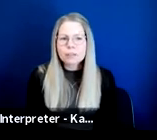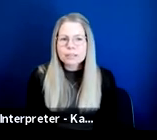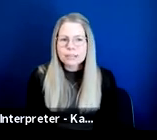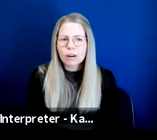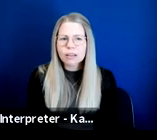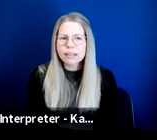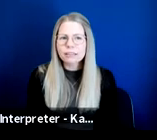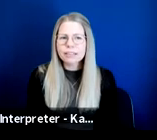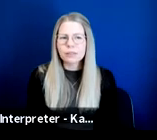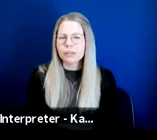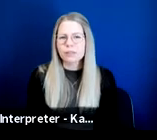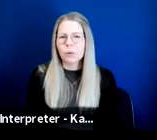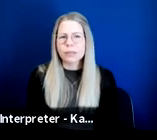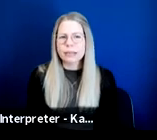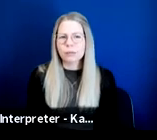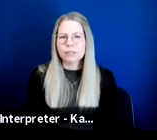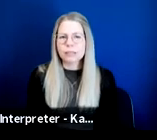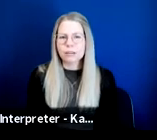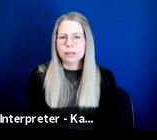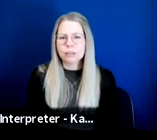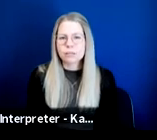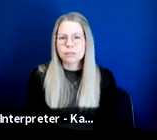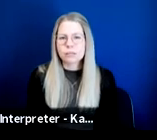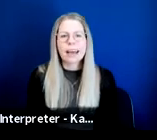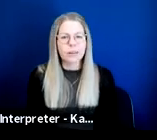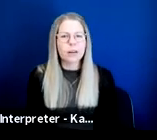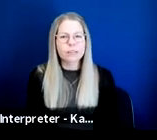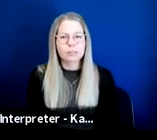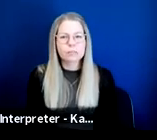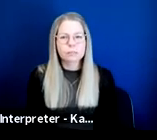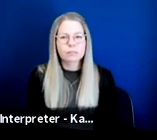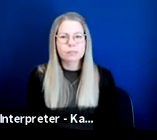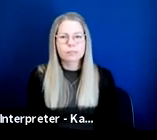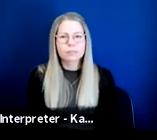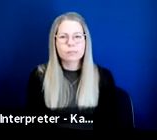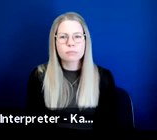Are you interested in online learning or only in person at the college? At the college.